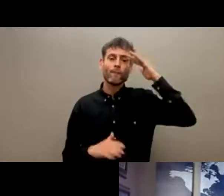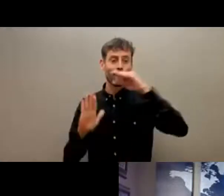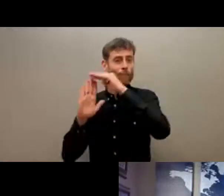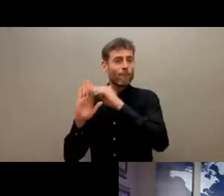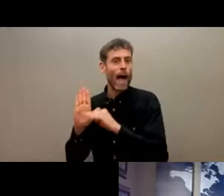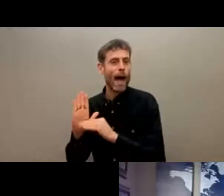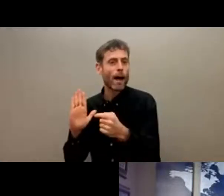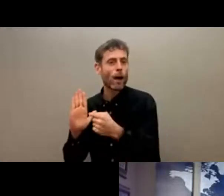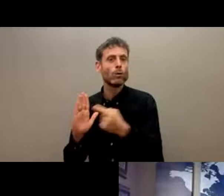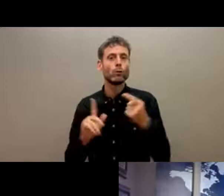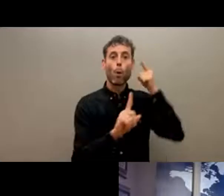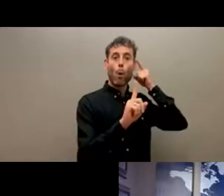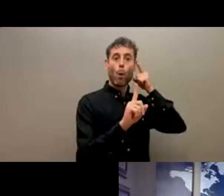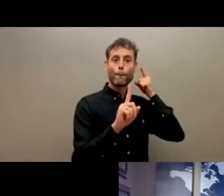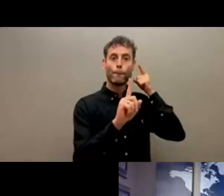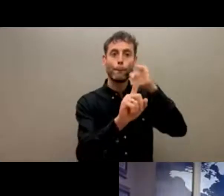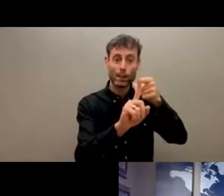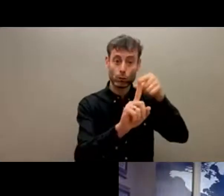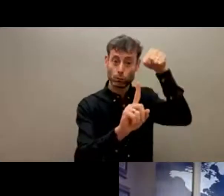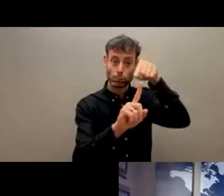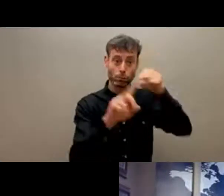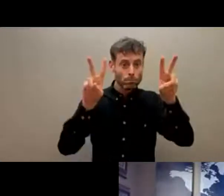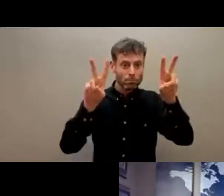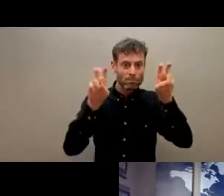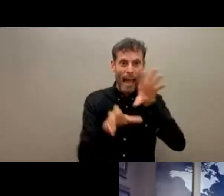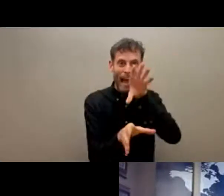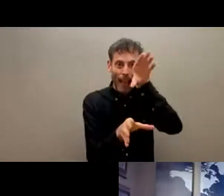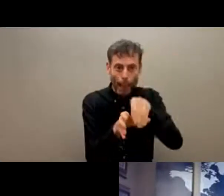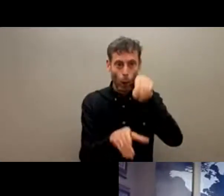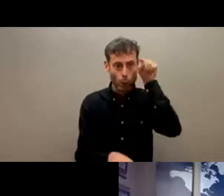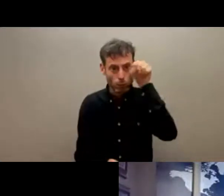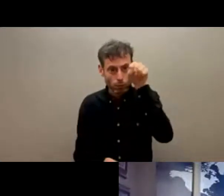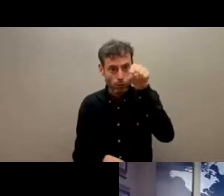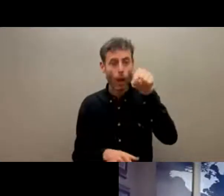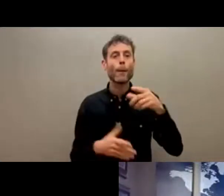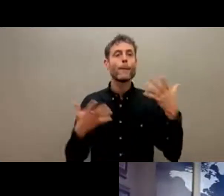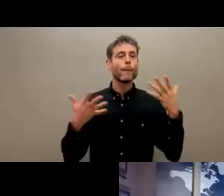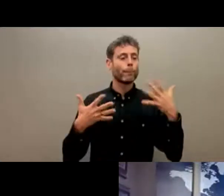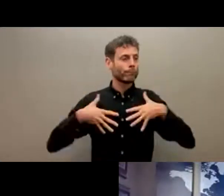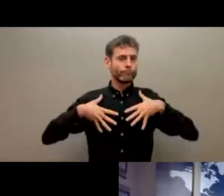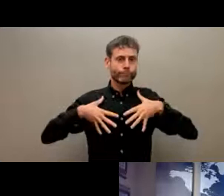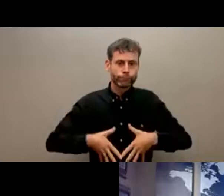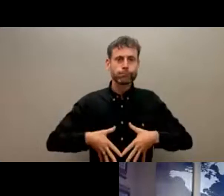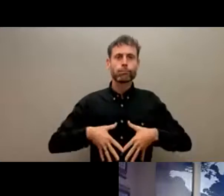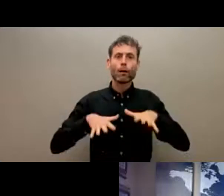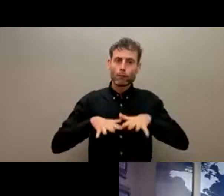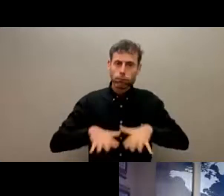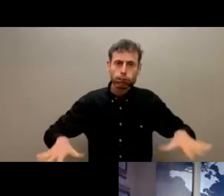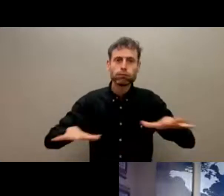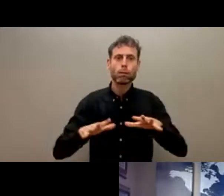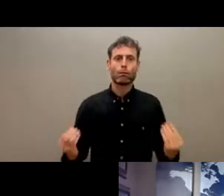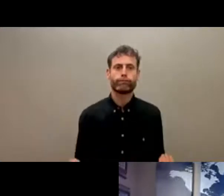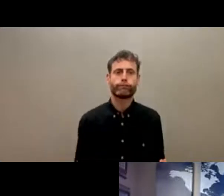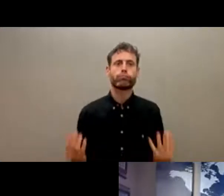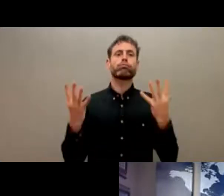of the DNA, if you like, the very essence of what the organization is trying to achieve in its